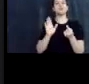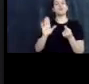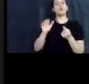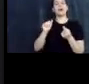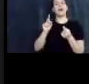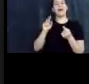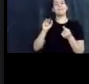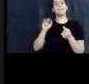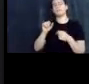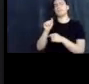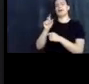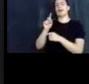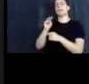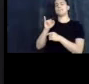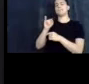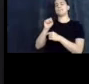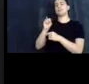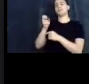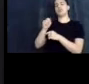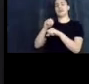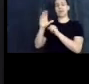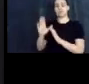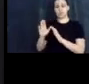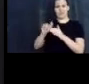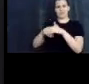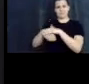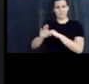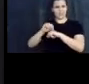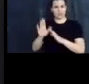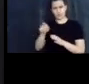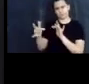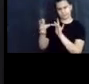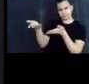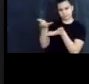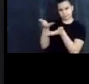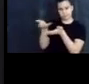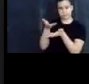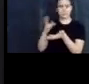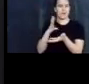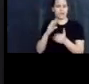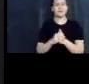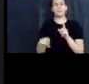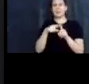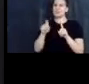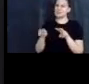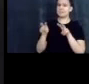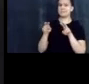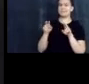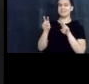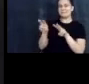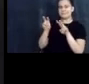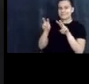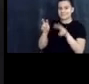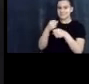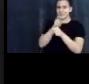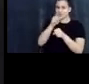reach out to us if you have any questions. And then, just be proactive as well. I know it's a little, lounging at the house all day now